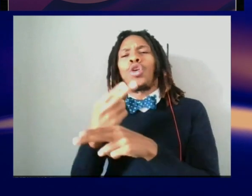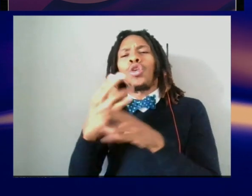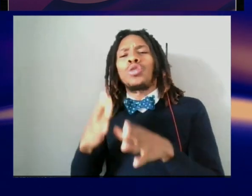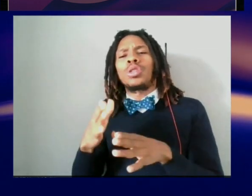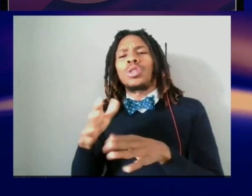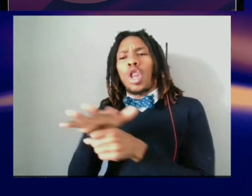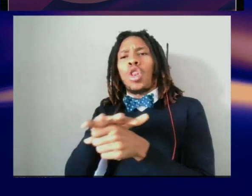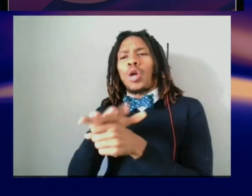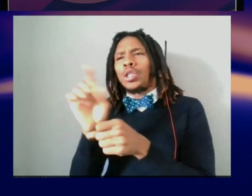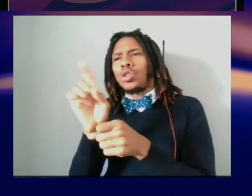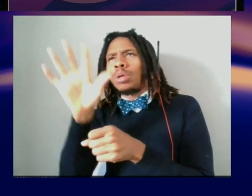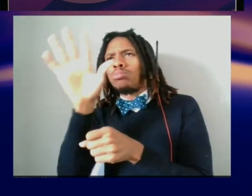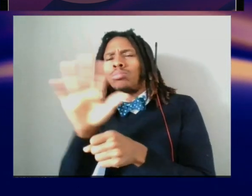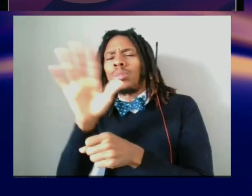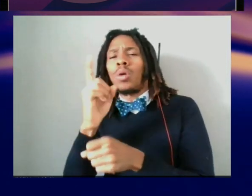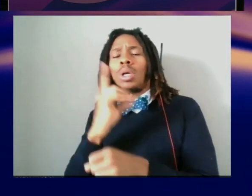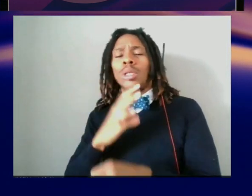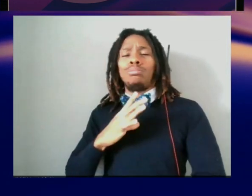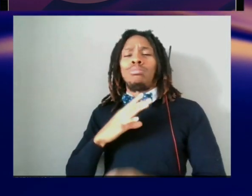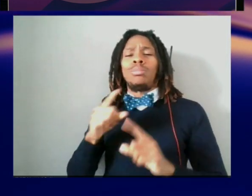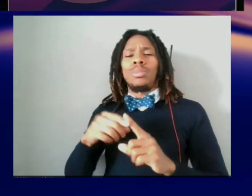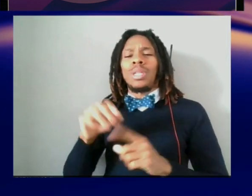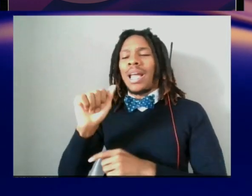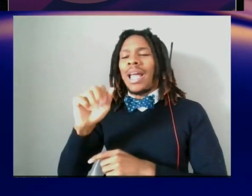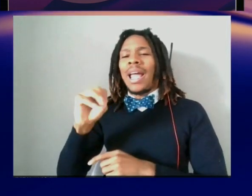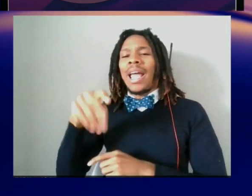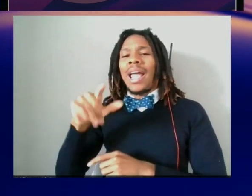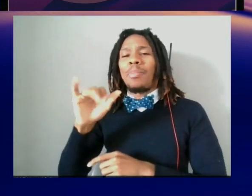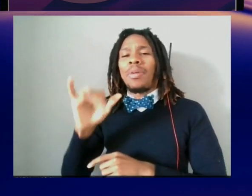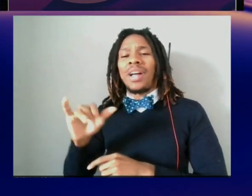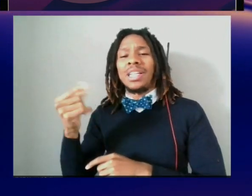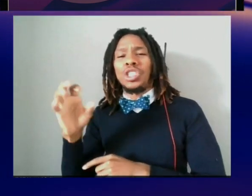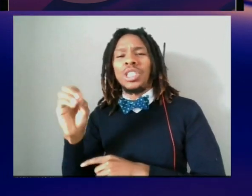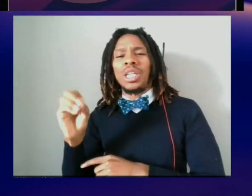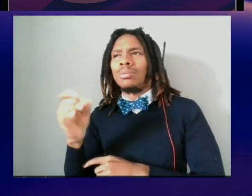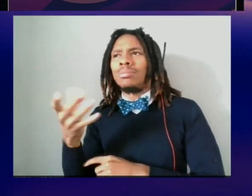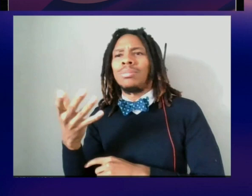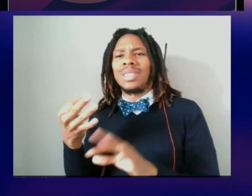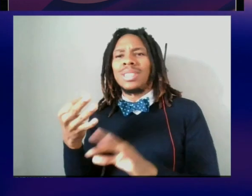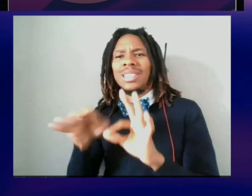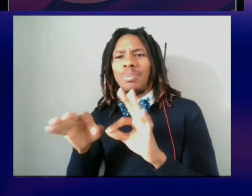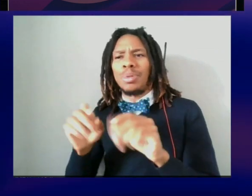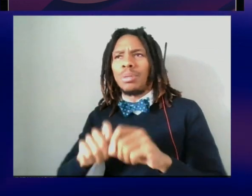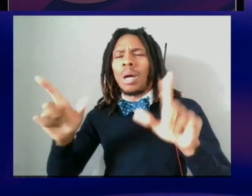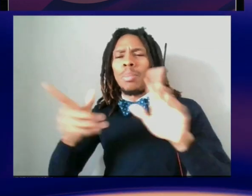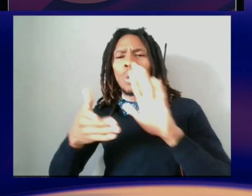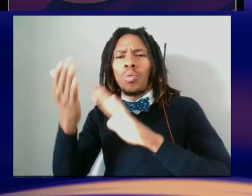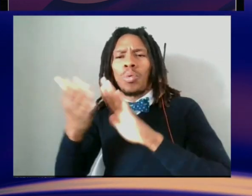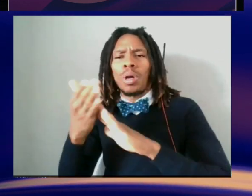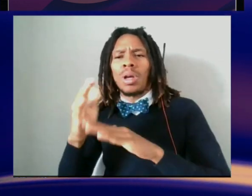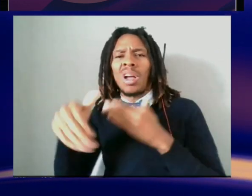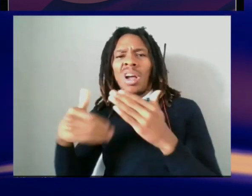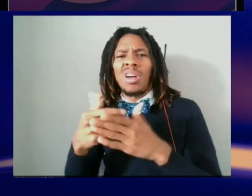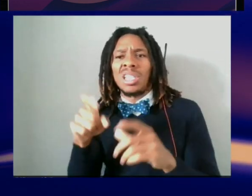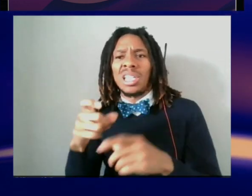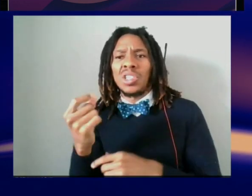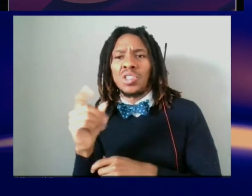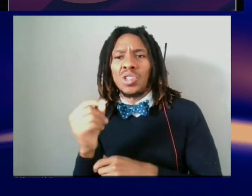really amazing thing about Amplify Geo is that it's so simple to actually get up and running. So all I need to do is type